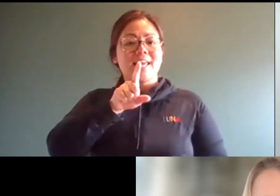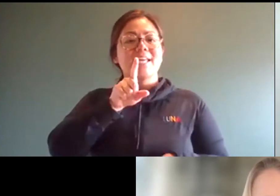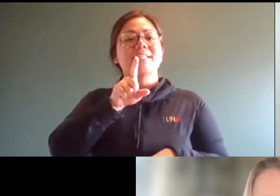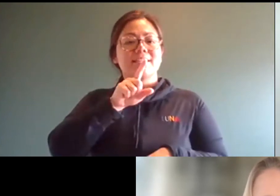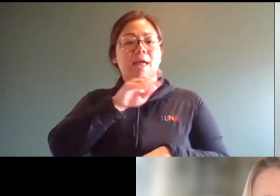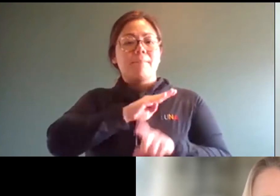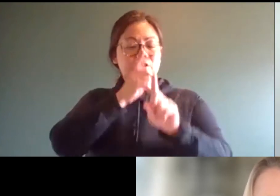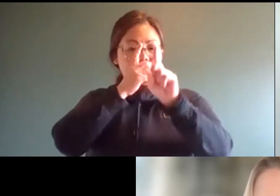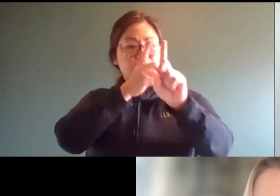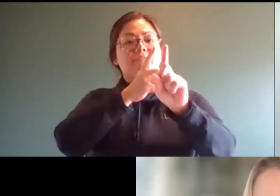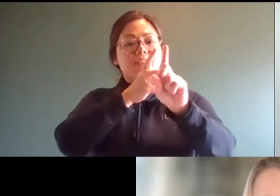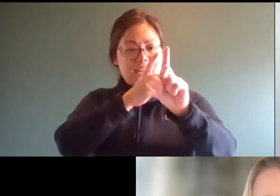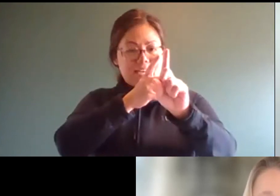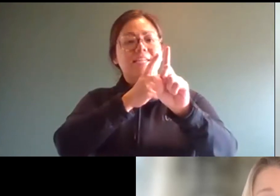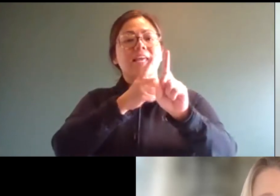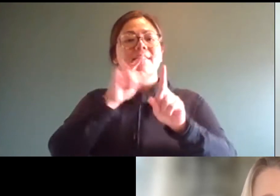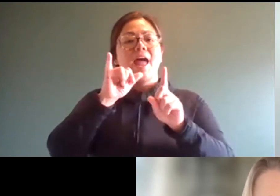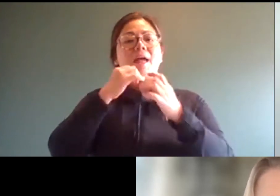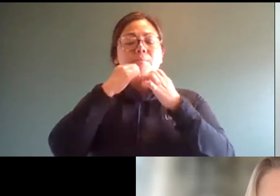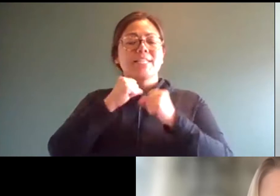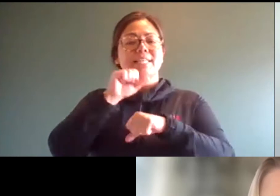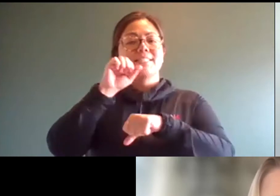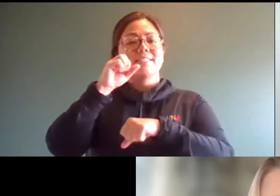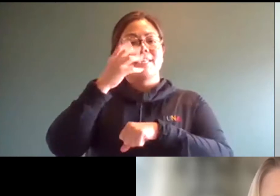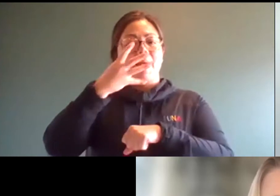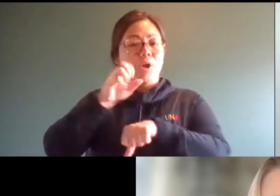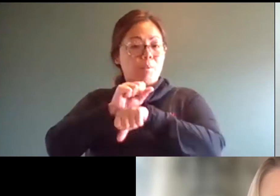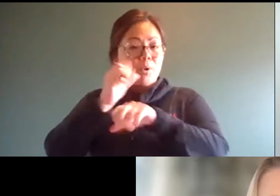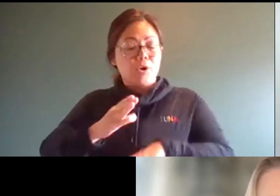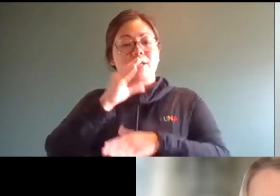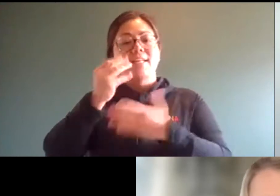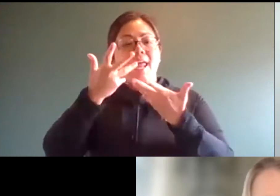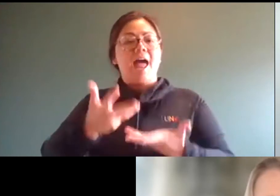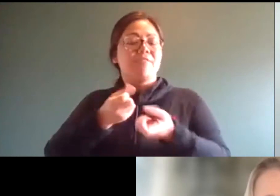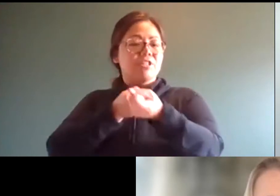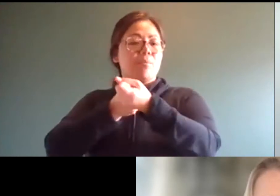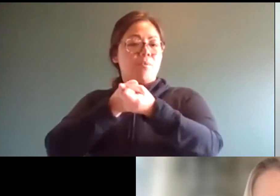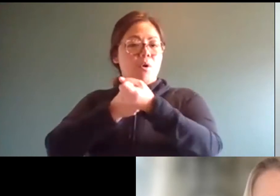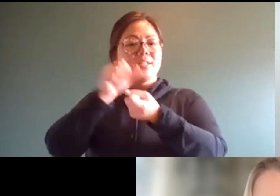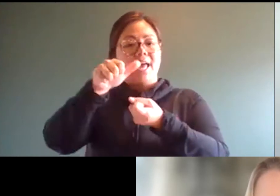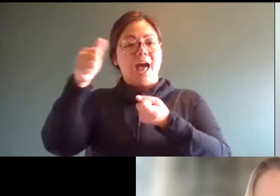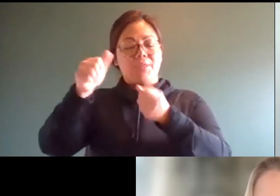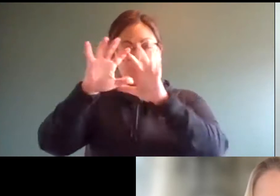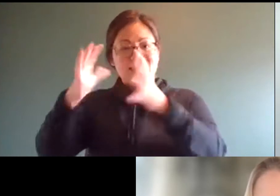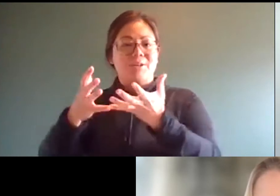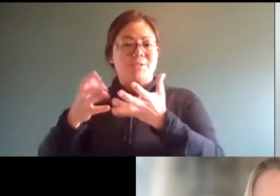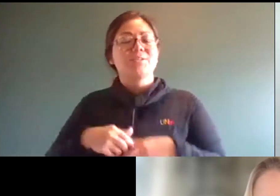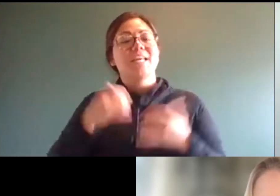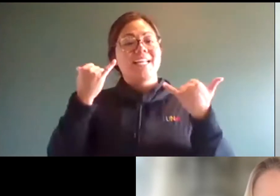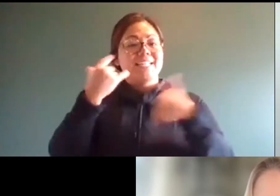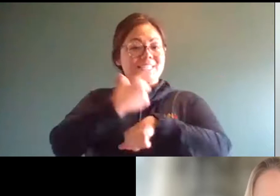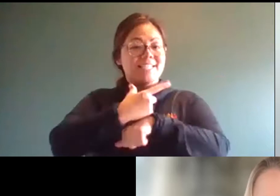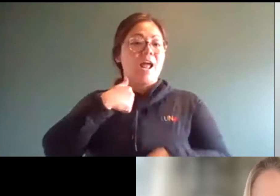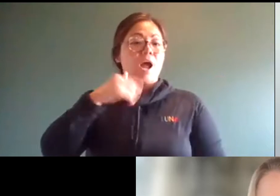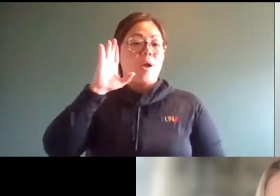that embraces immigrant workers and also heavily supports these sectors. Today, we will be